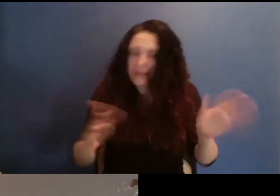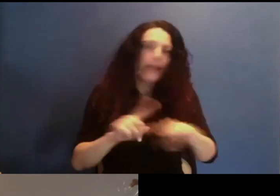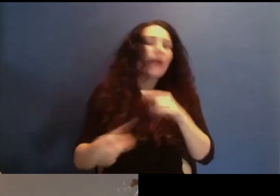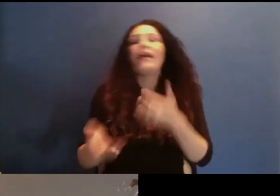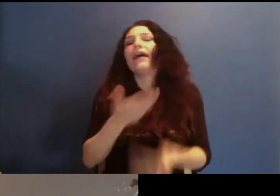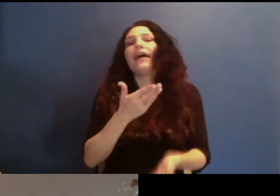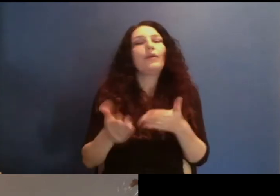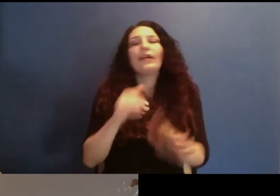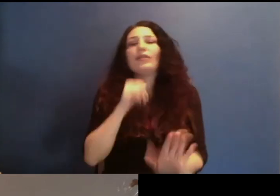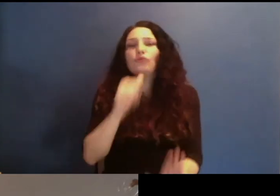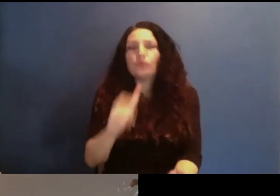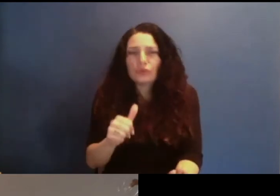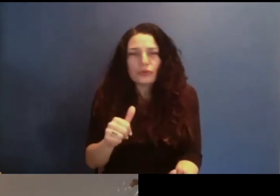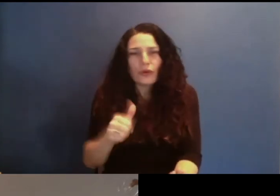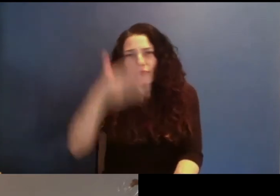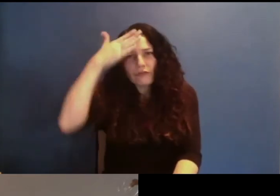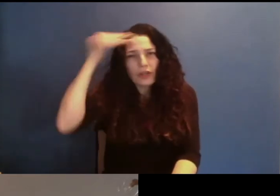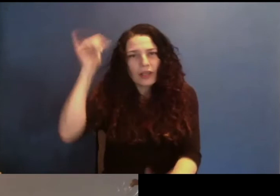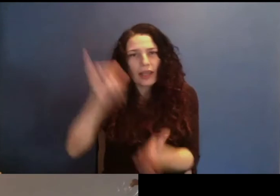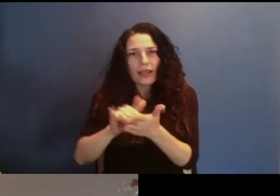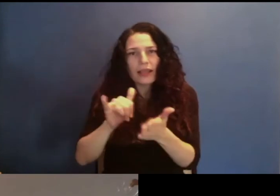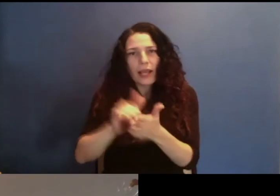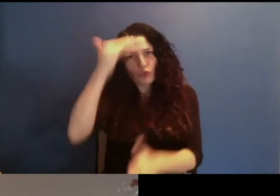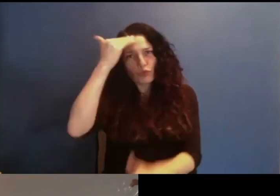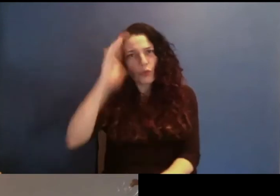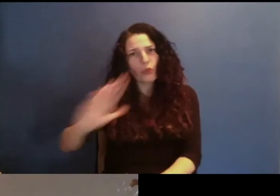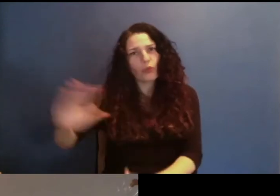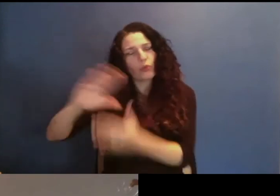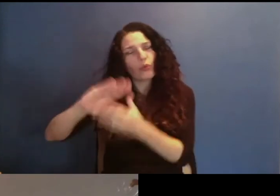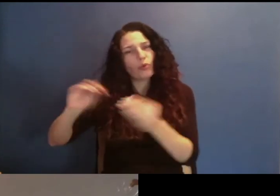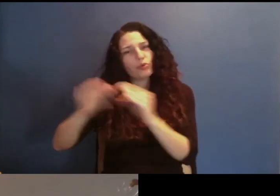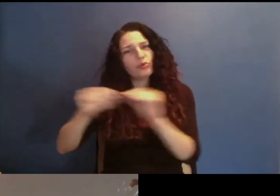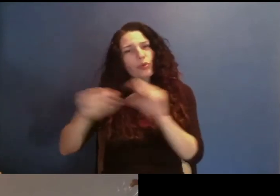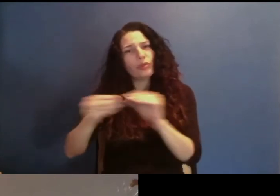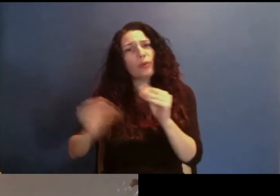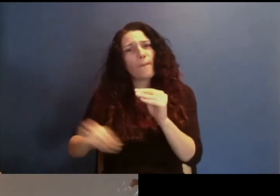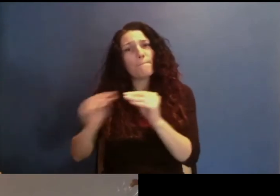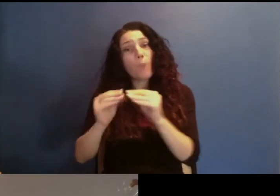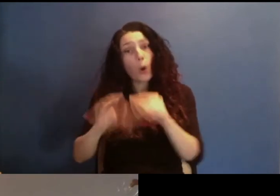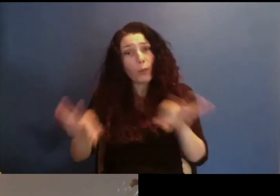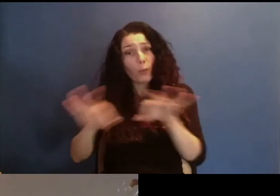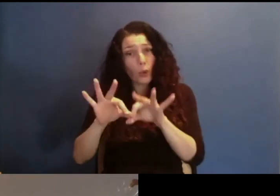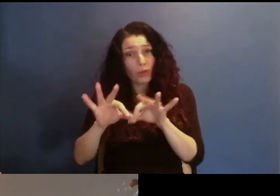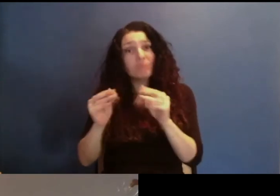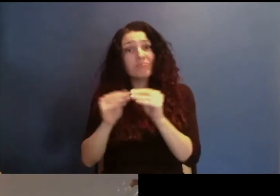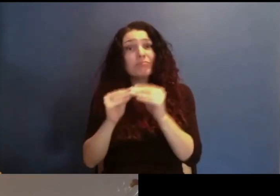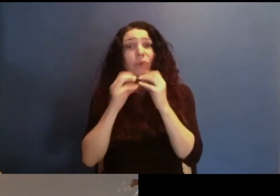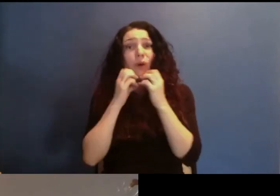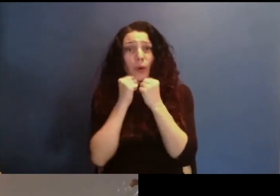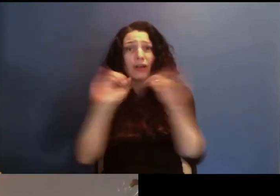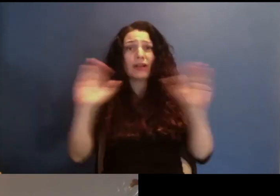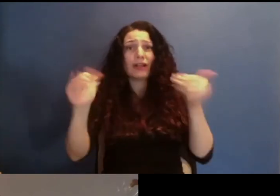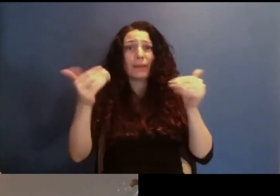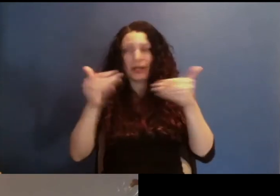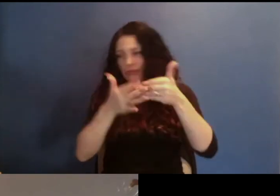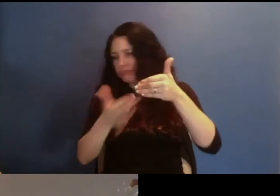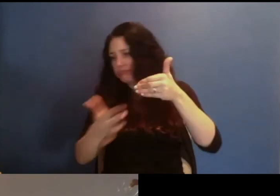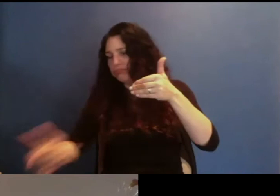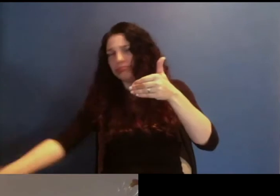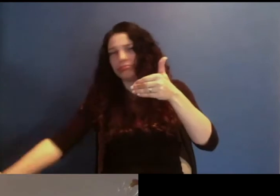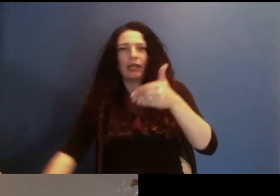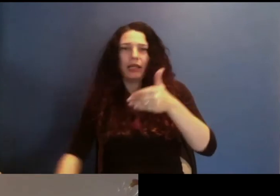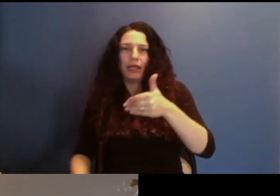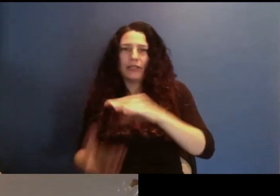don't lose sight of that and know that your stories, again, are more important and more valuable than all the other ones that have been told 5,000